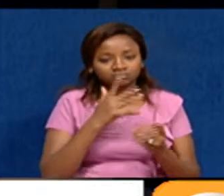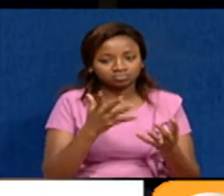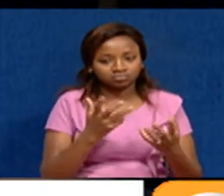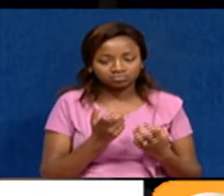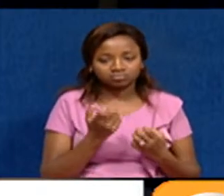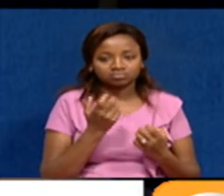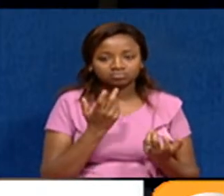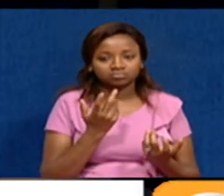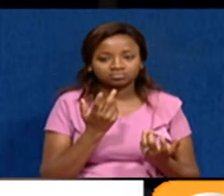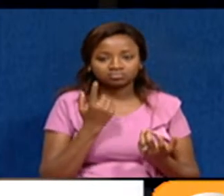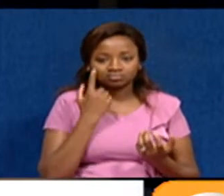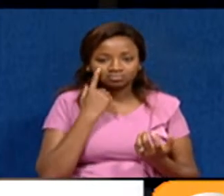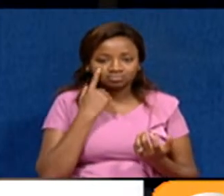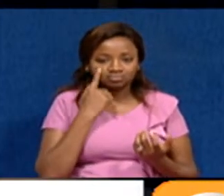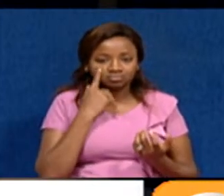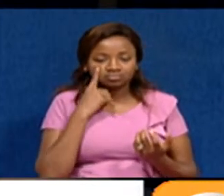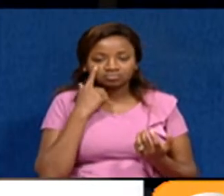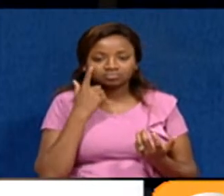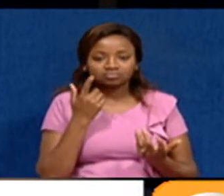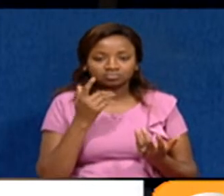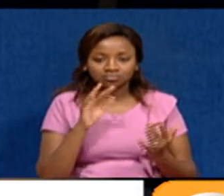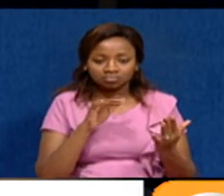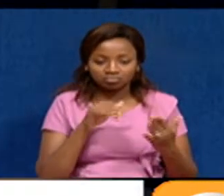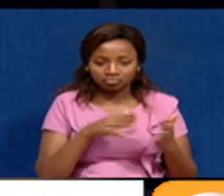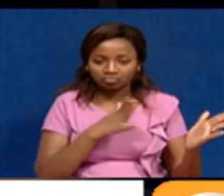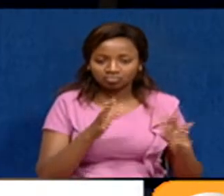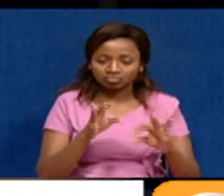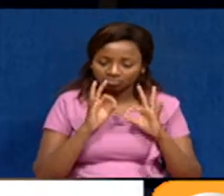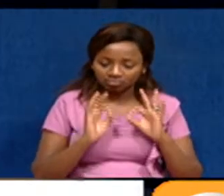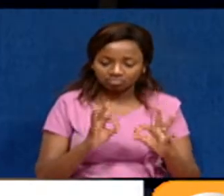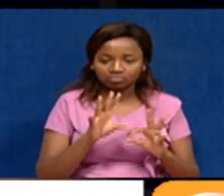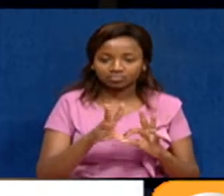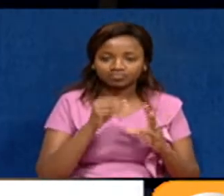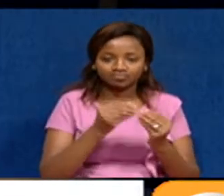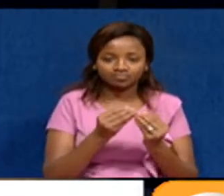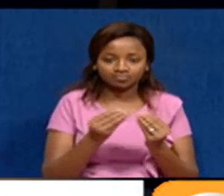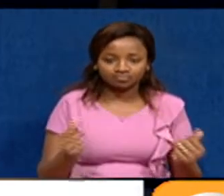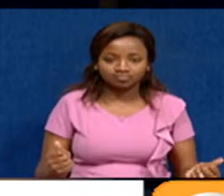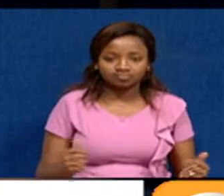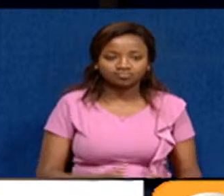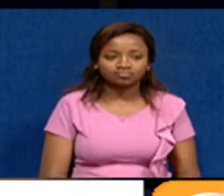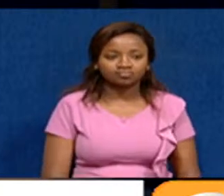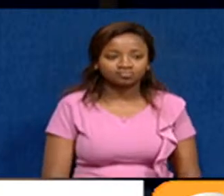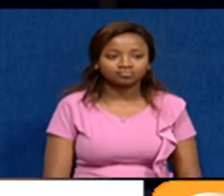in trying to find a solution to what we have.